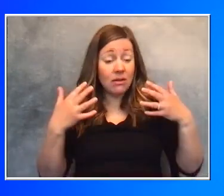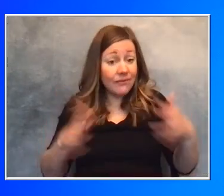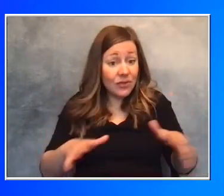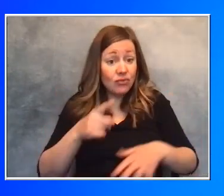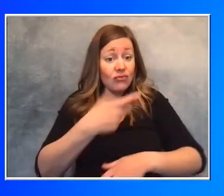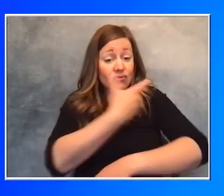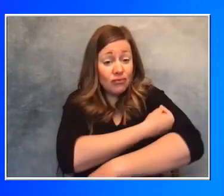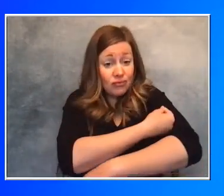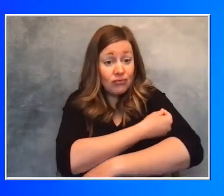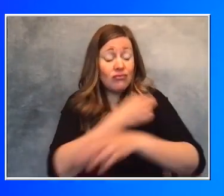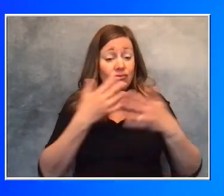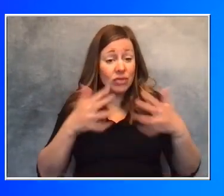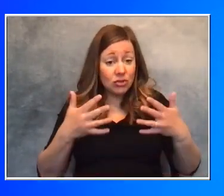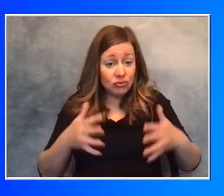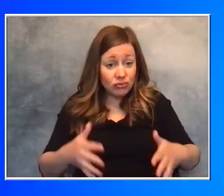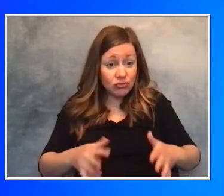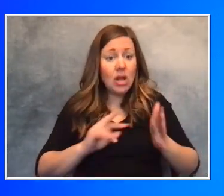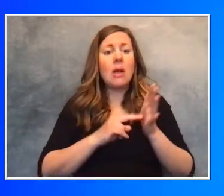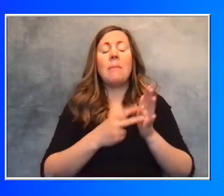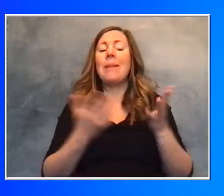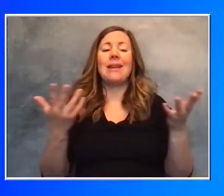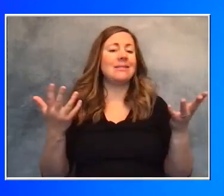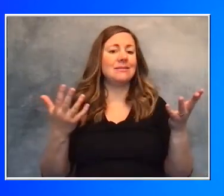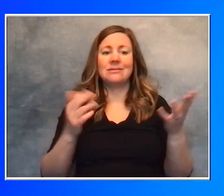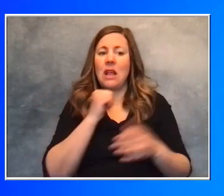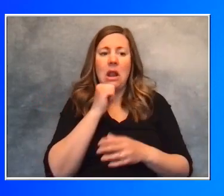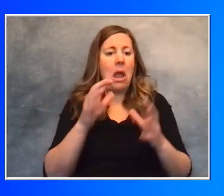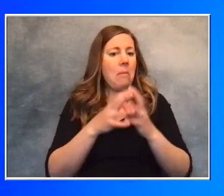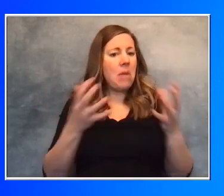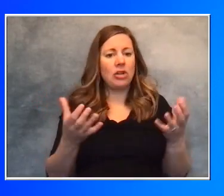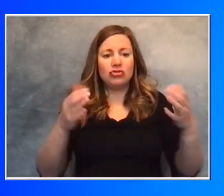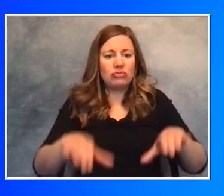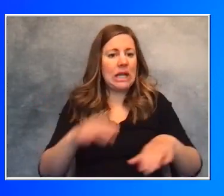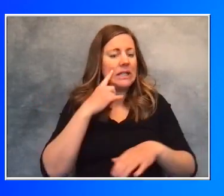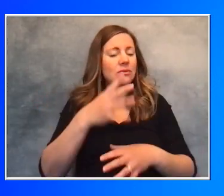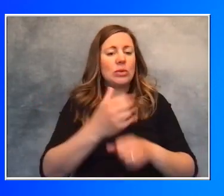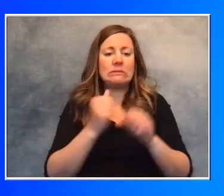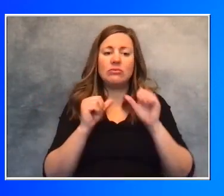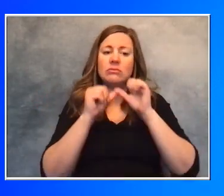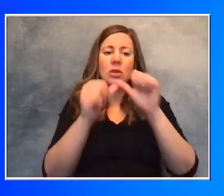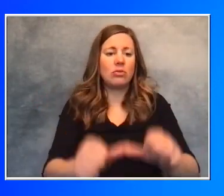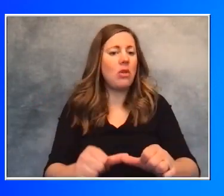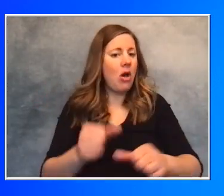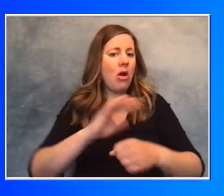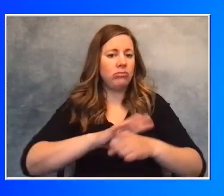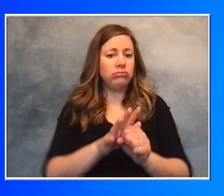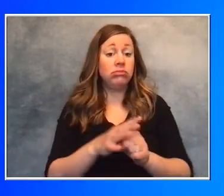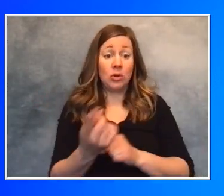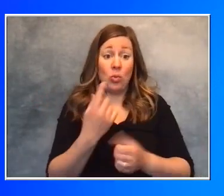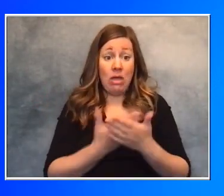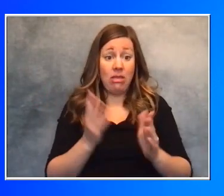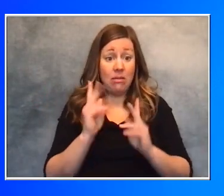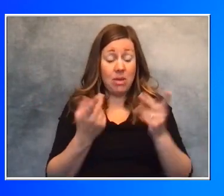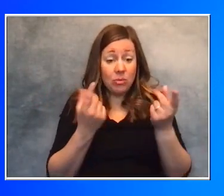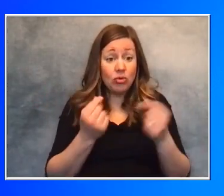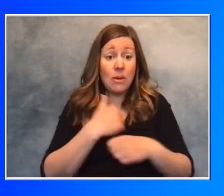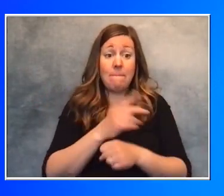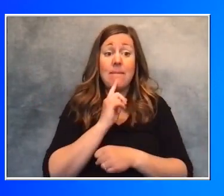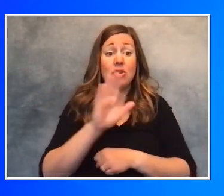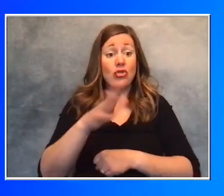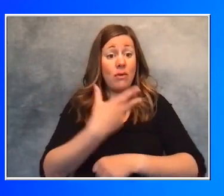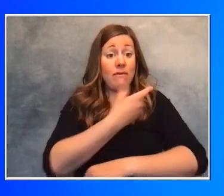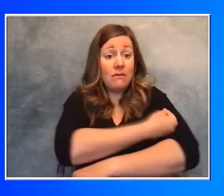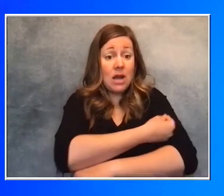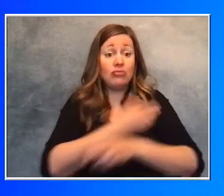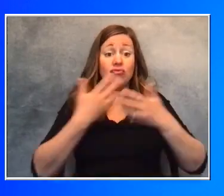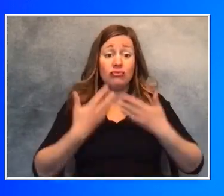a much lesser chance of getting long COVID. So the one thing that people can do is to make sure that they have their immunizations and their boosters